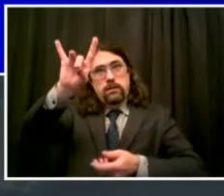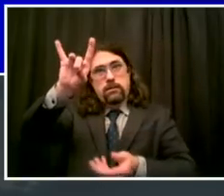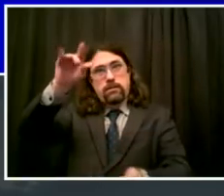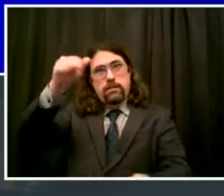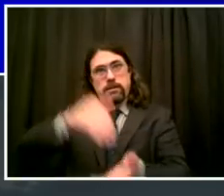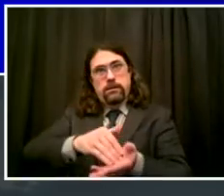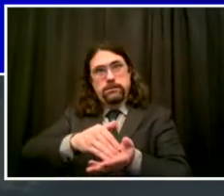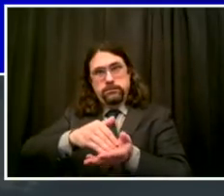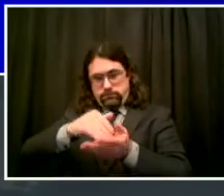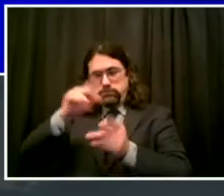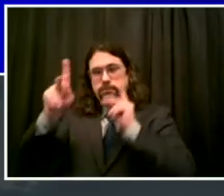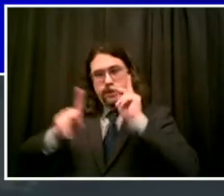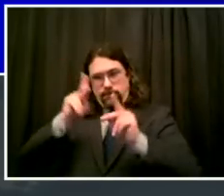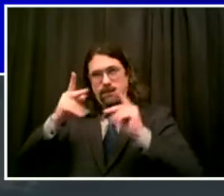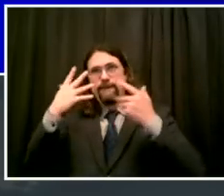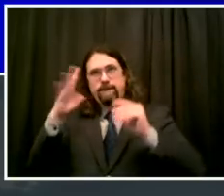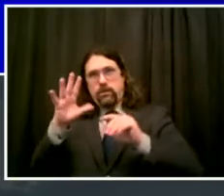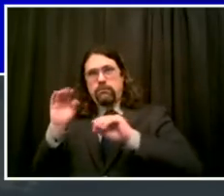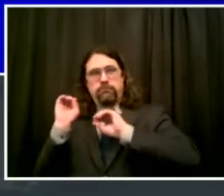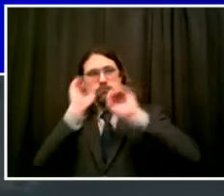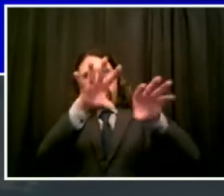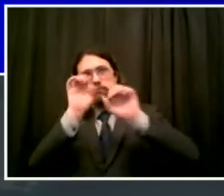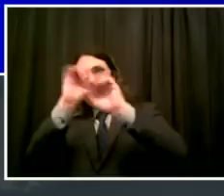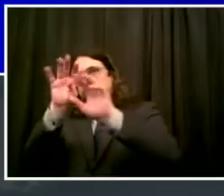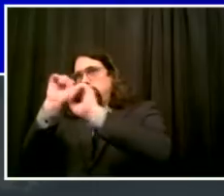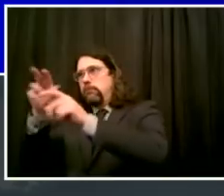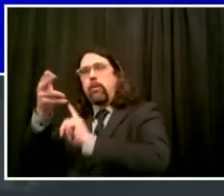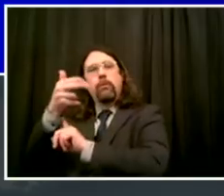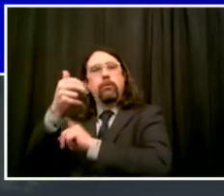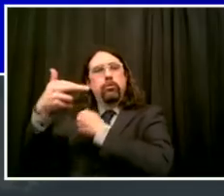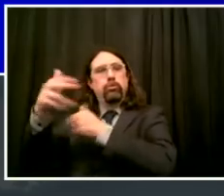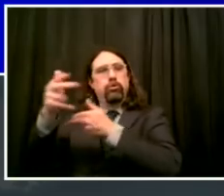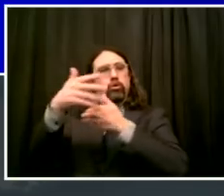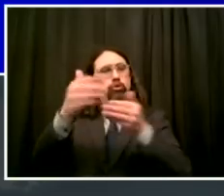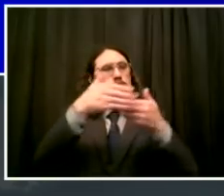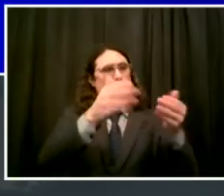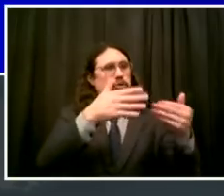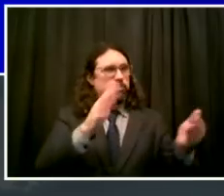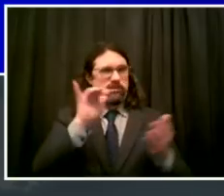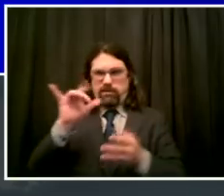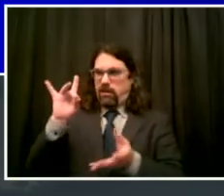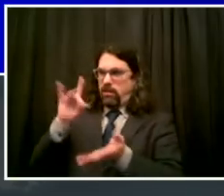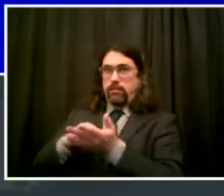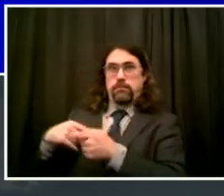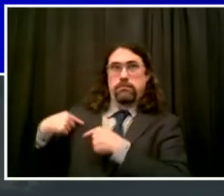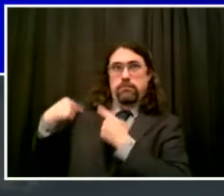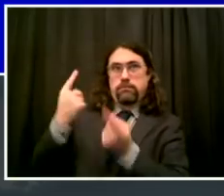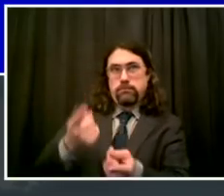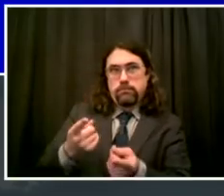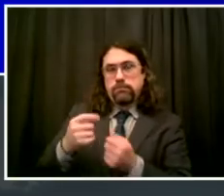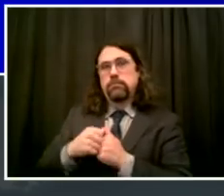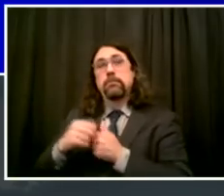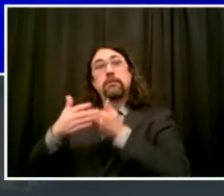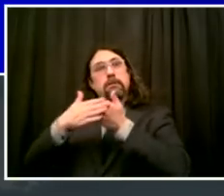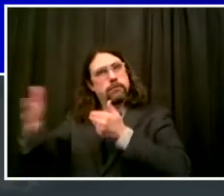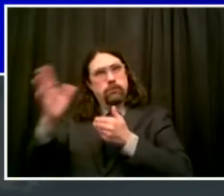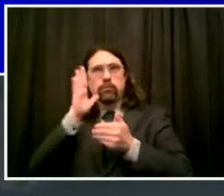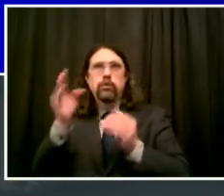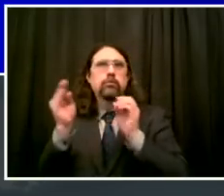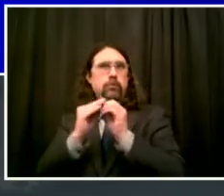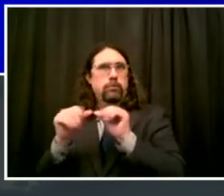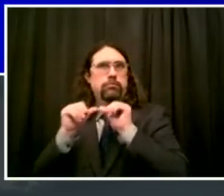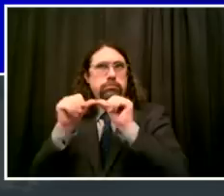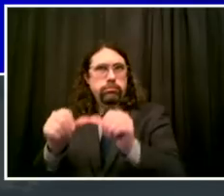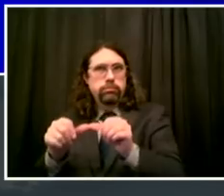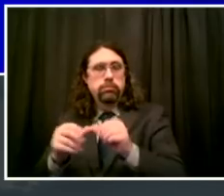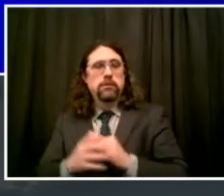trace initiative, which is going to help everyone, and that initiative will also be focused on our homeless shelters. Now, the